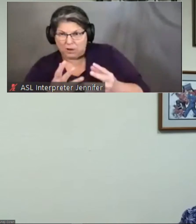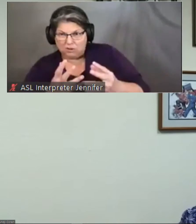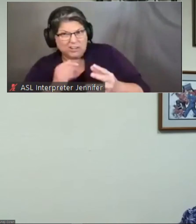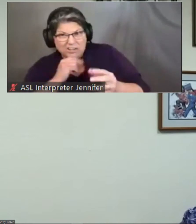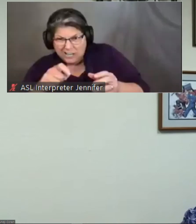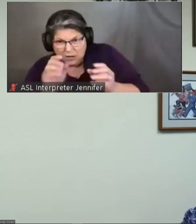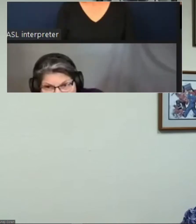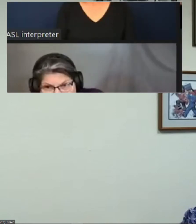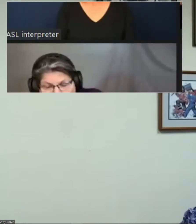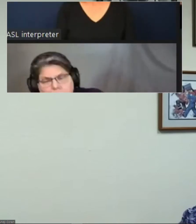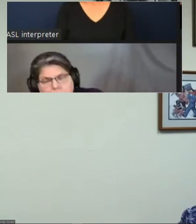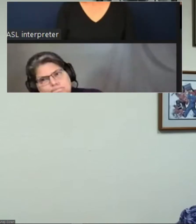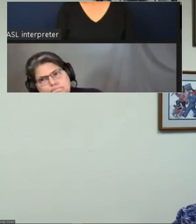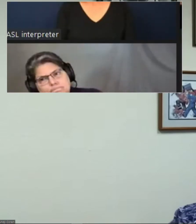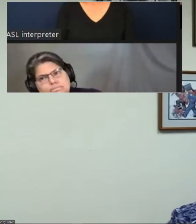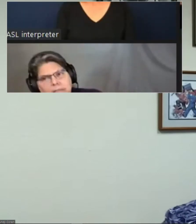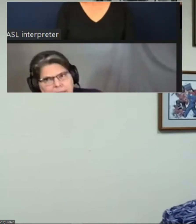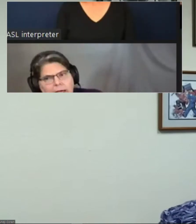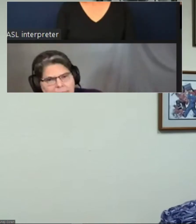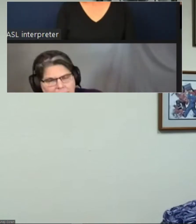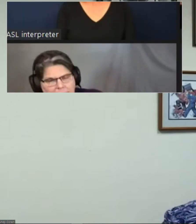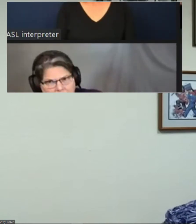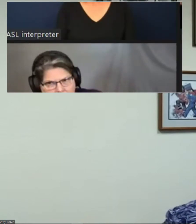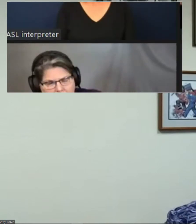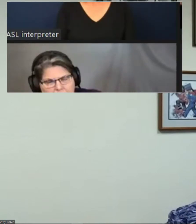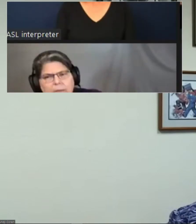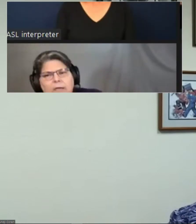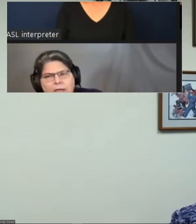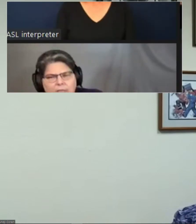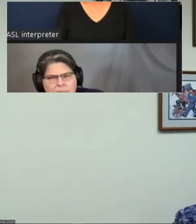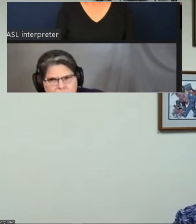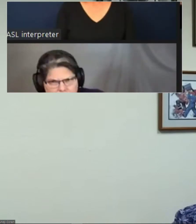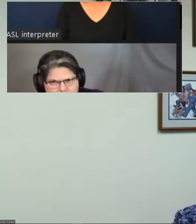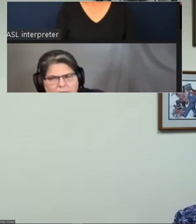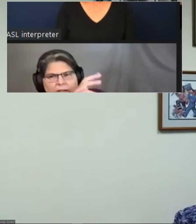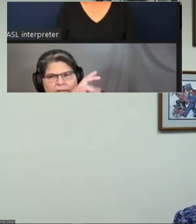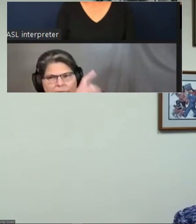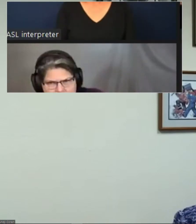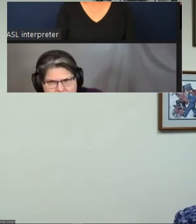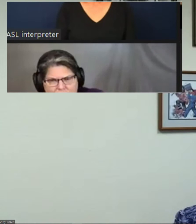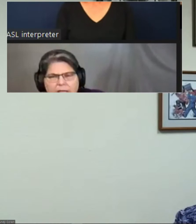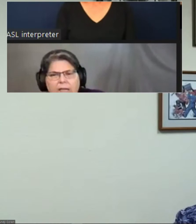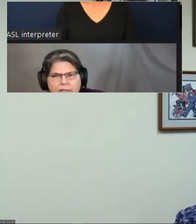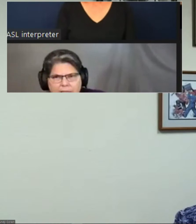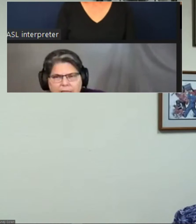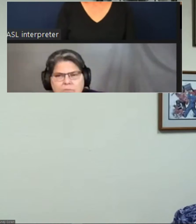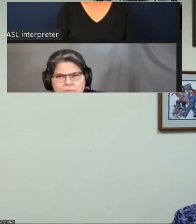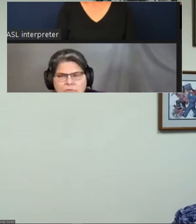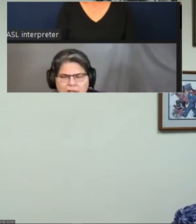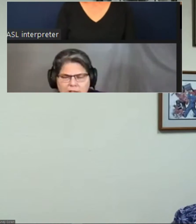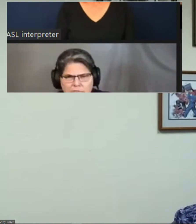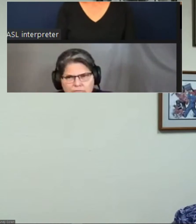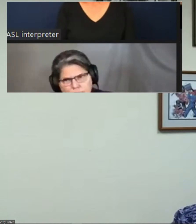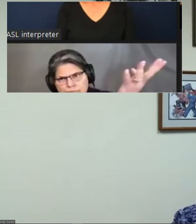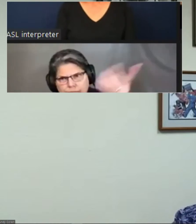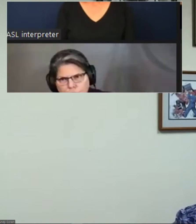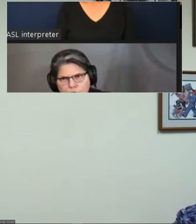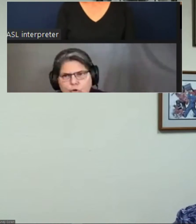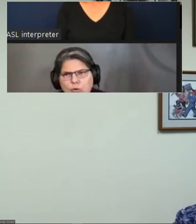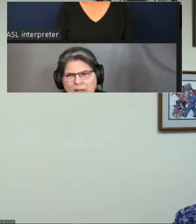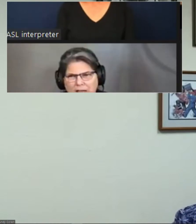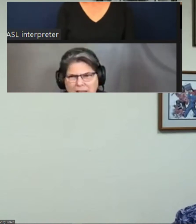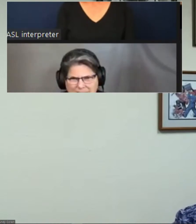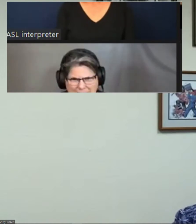immediately transfers to CARES, which is the longstanding vaccine information database. And so that